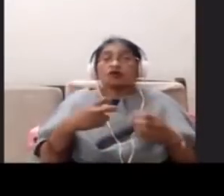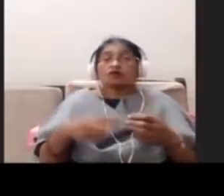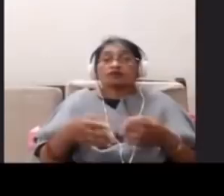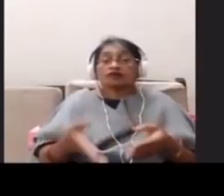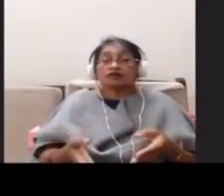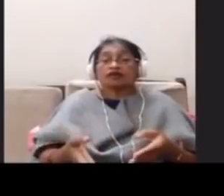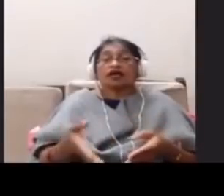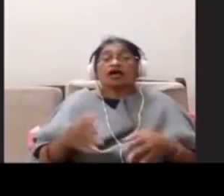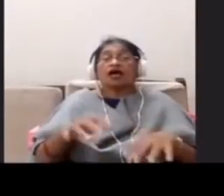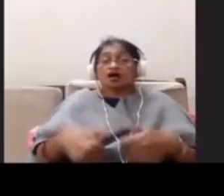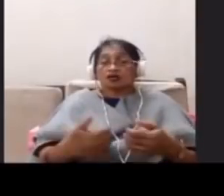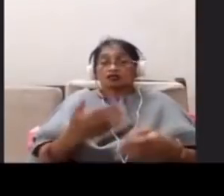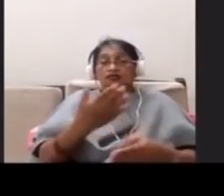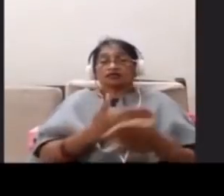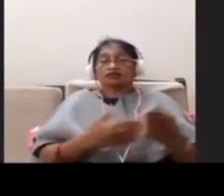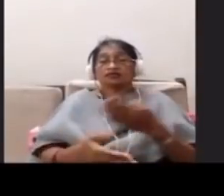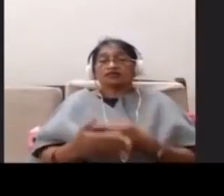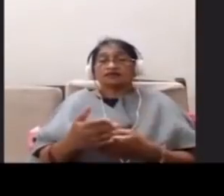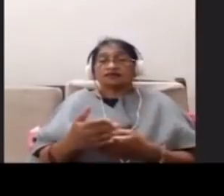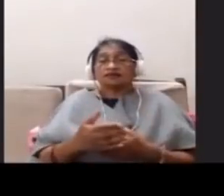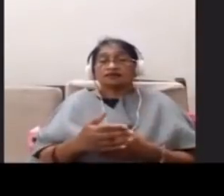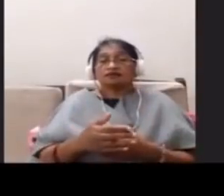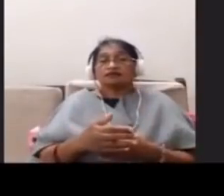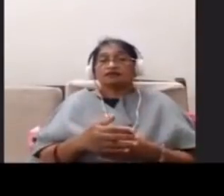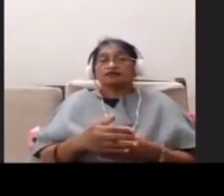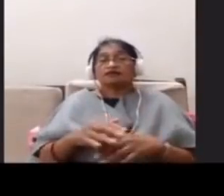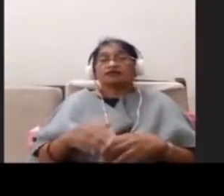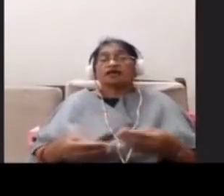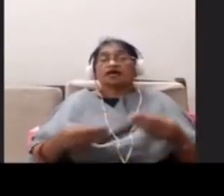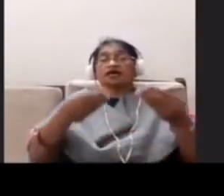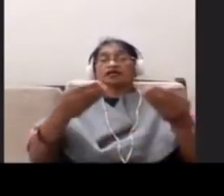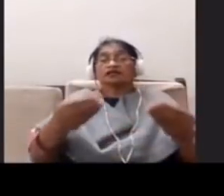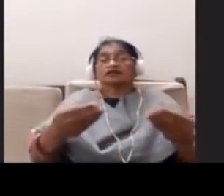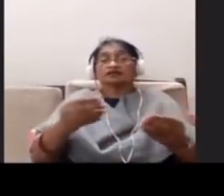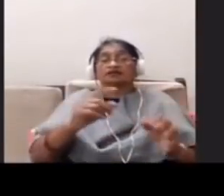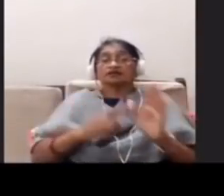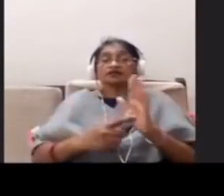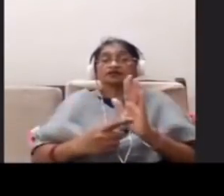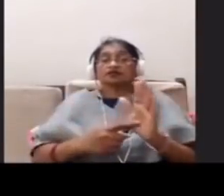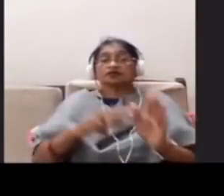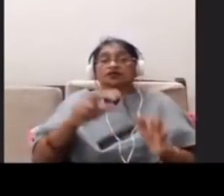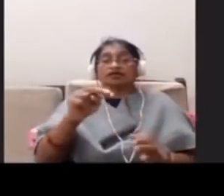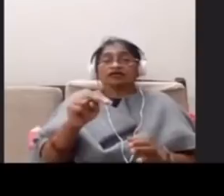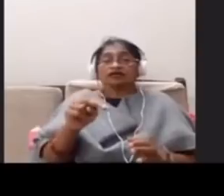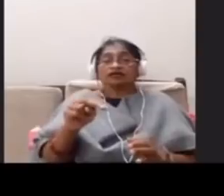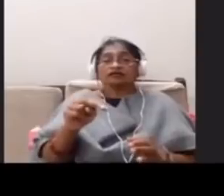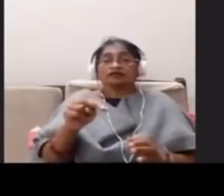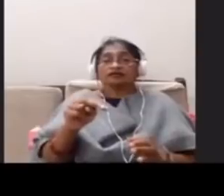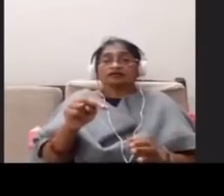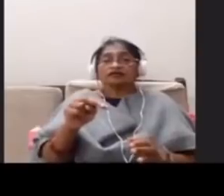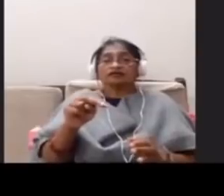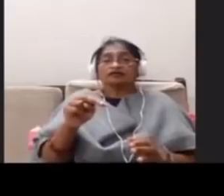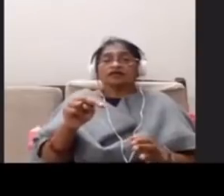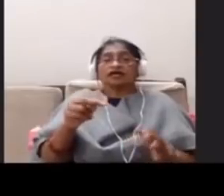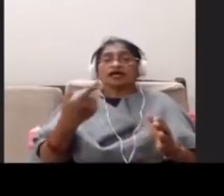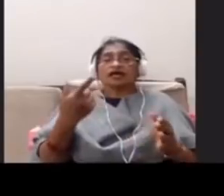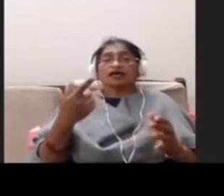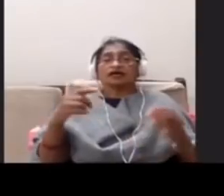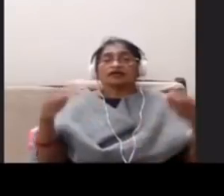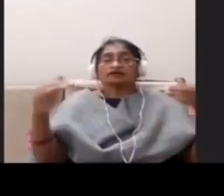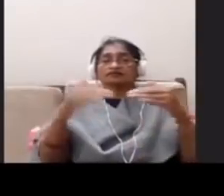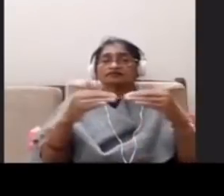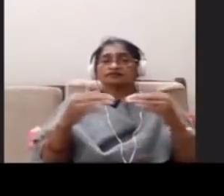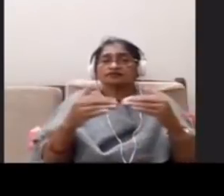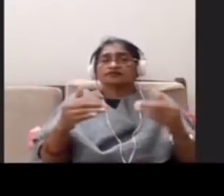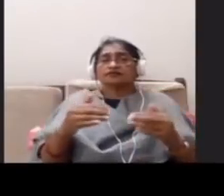disablism, that arises from the fact that then people are so used to marginalization that they no longer believe in themselves.